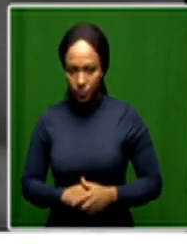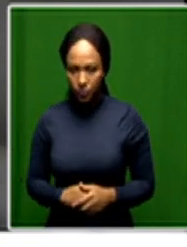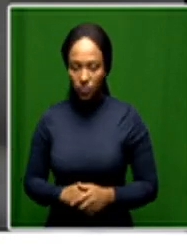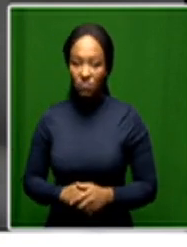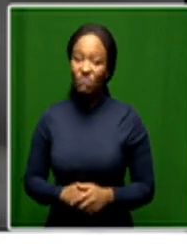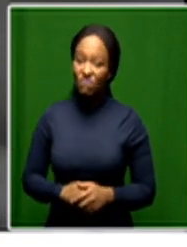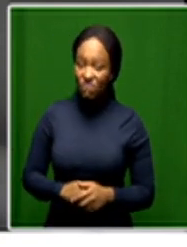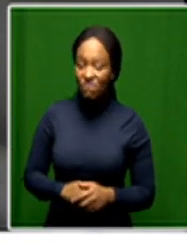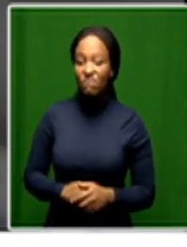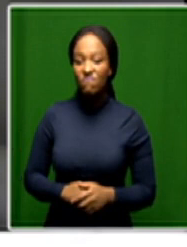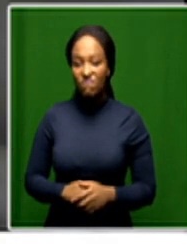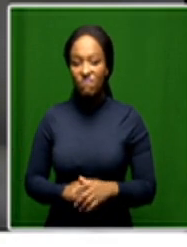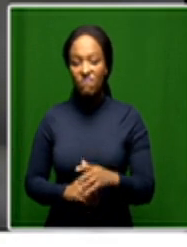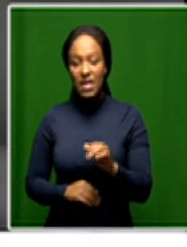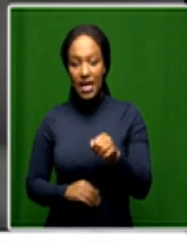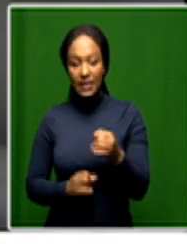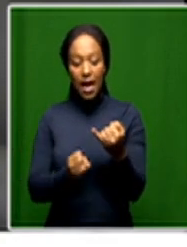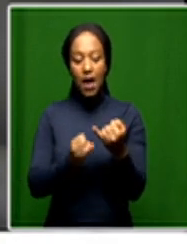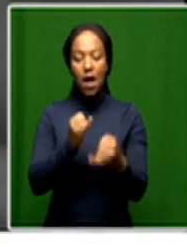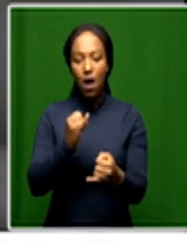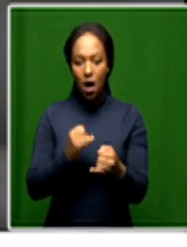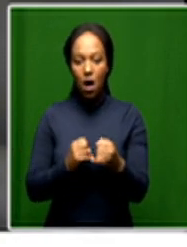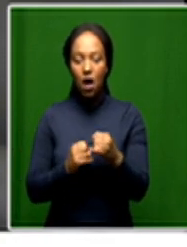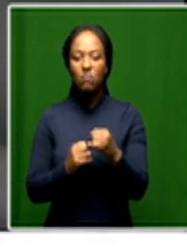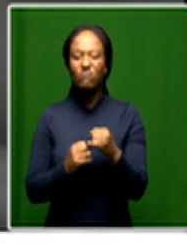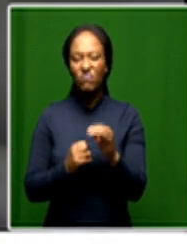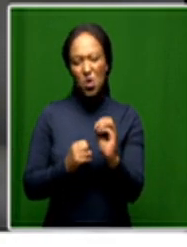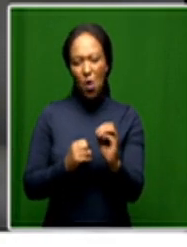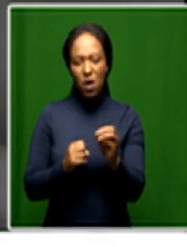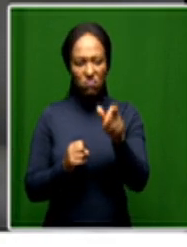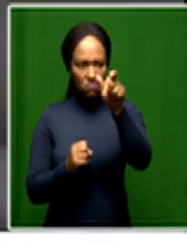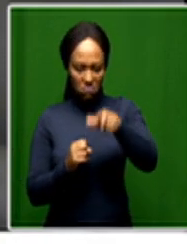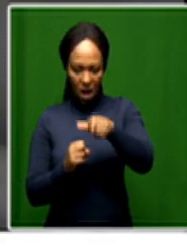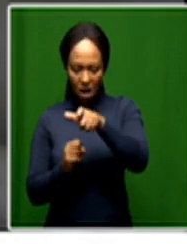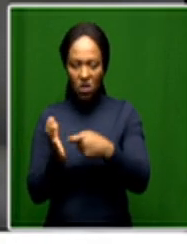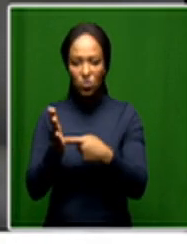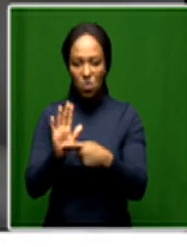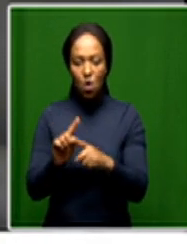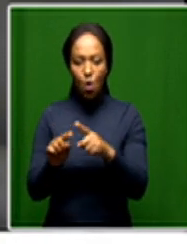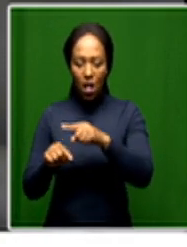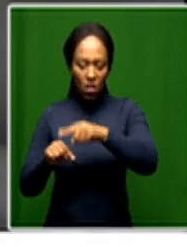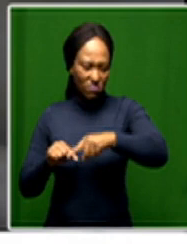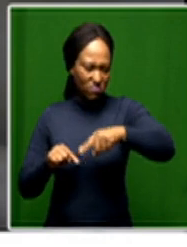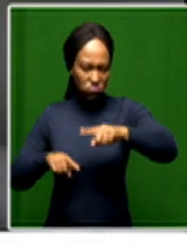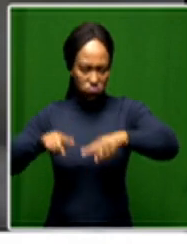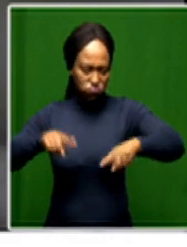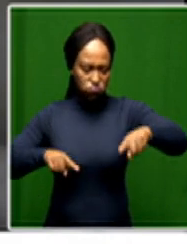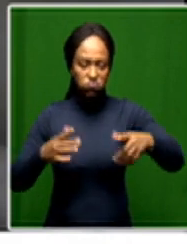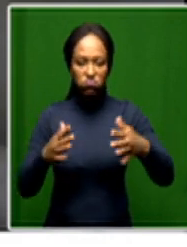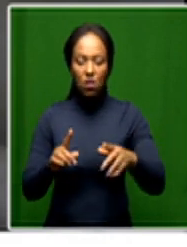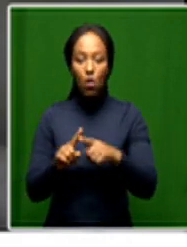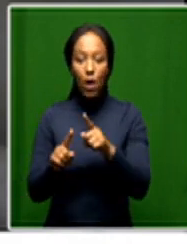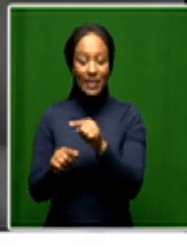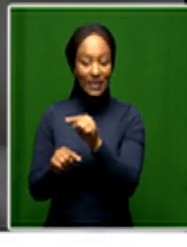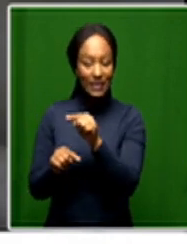some confidence intervals or some error bars, so there's quite a wide range. But even so, with that